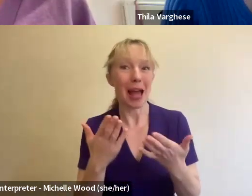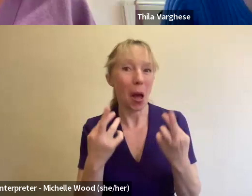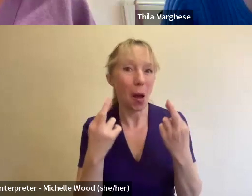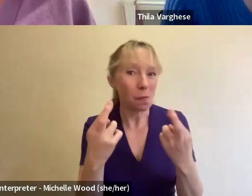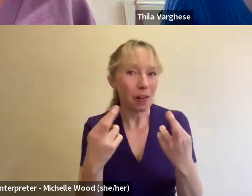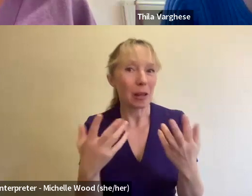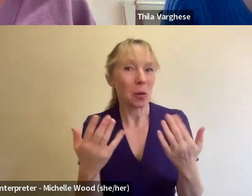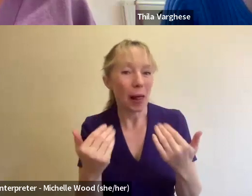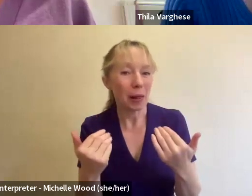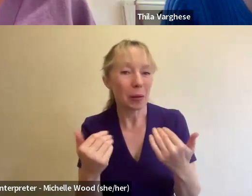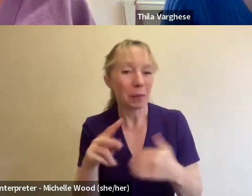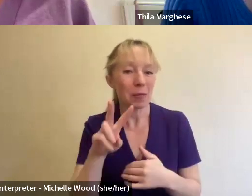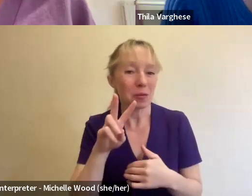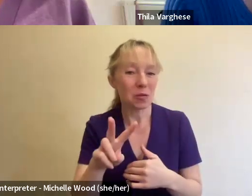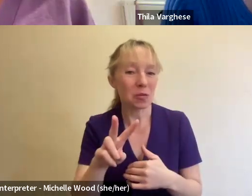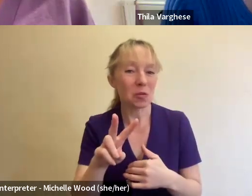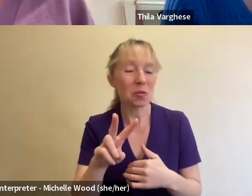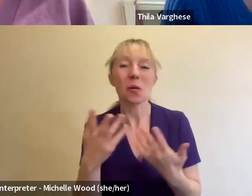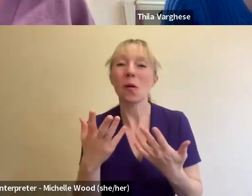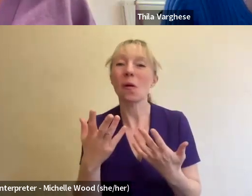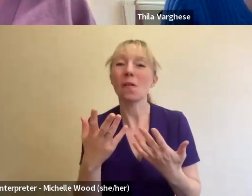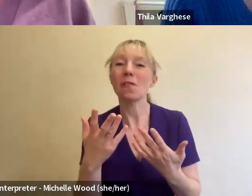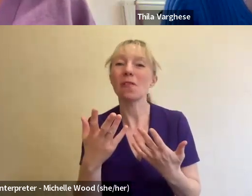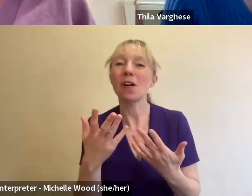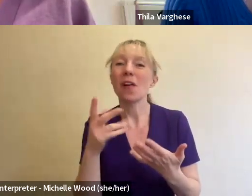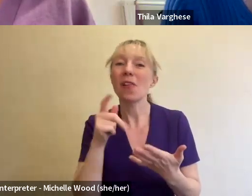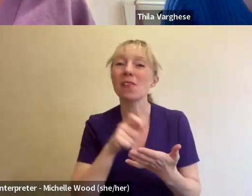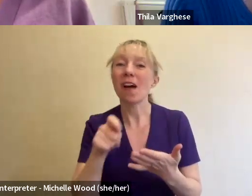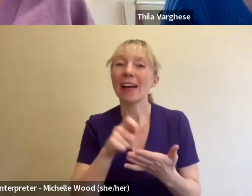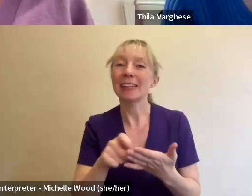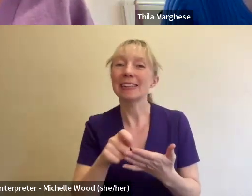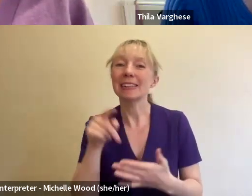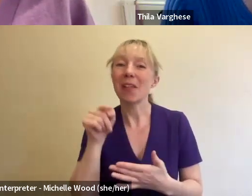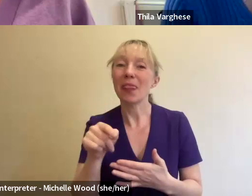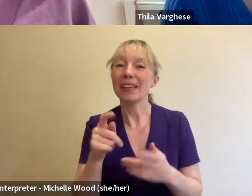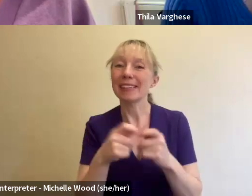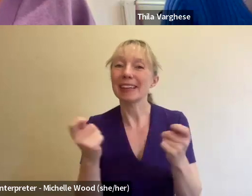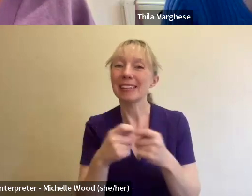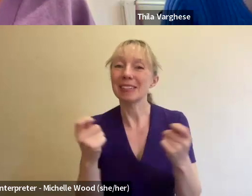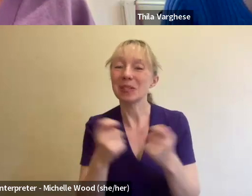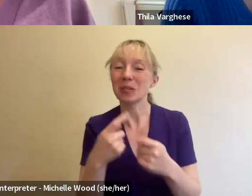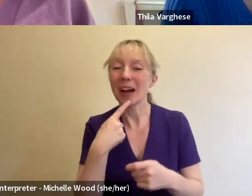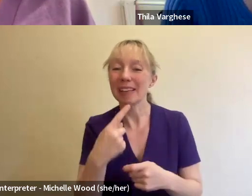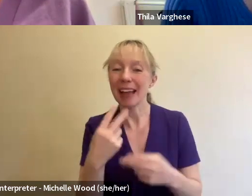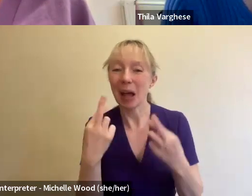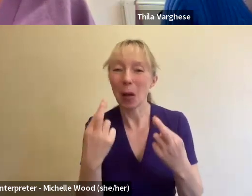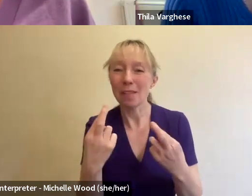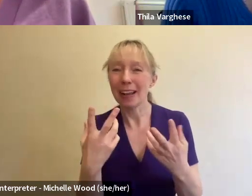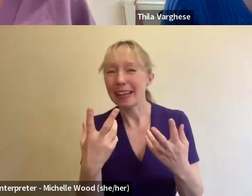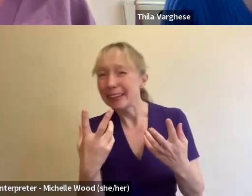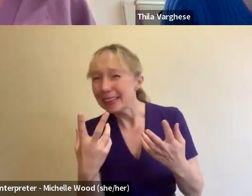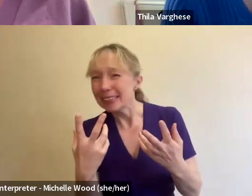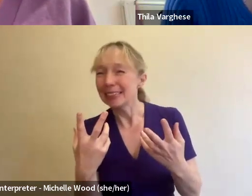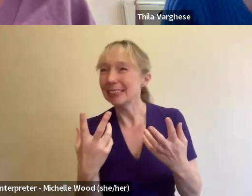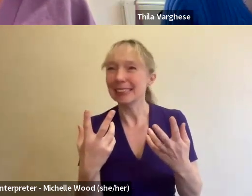two of our contributors to this issue. I say hopefully, we're having a little bit of trouble patching Eric in,